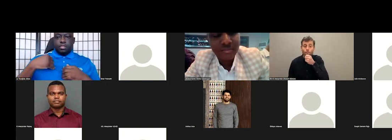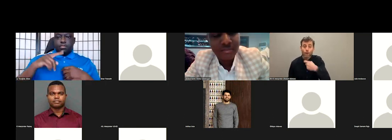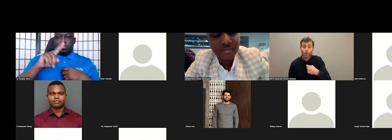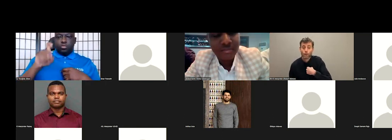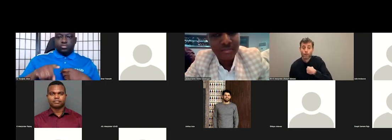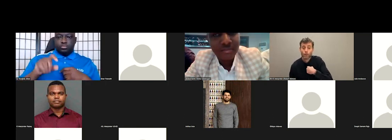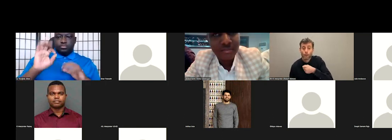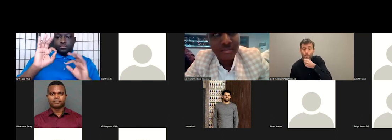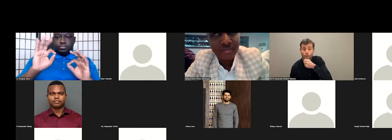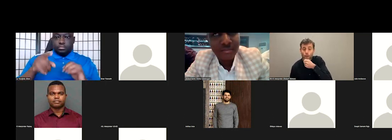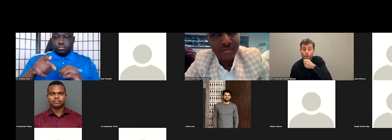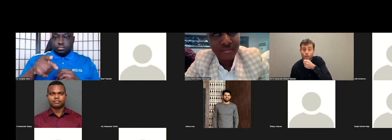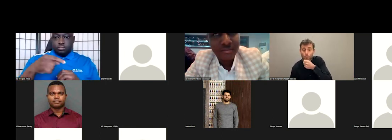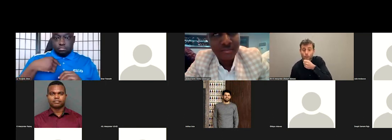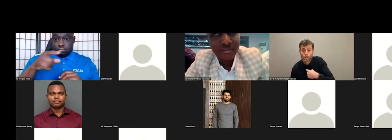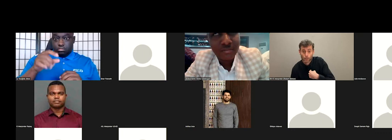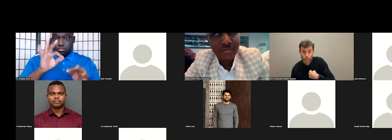For the interpreters?